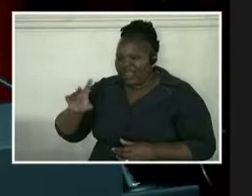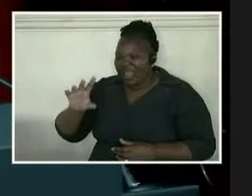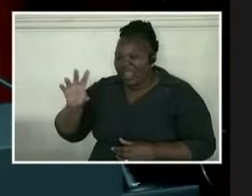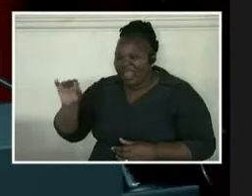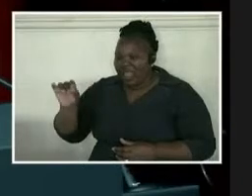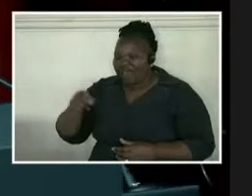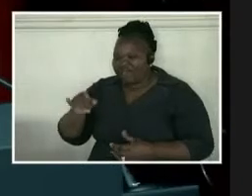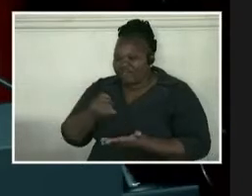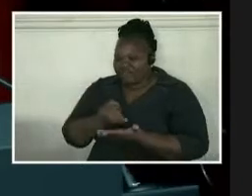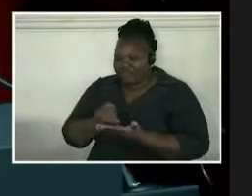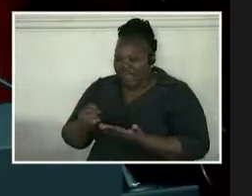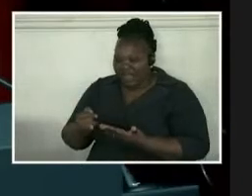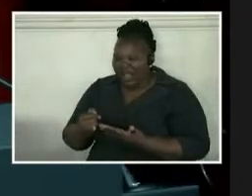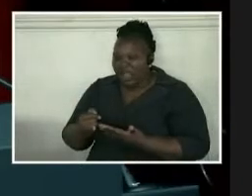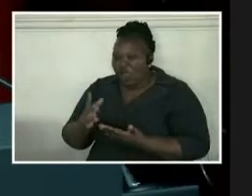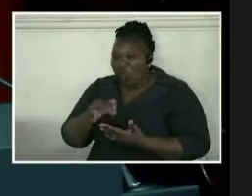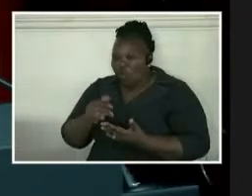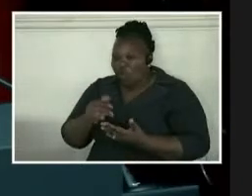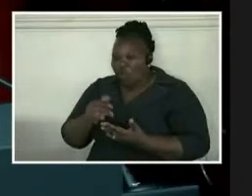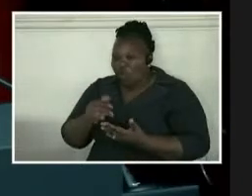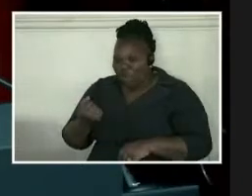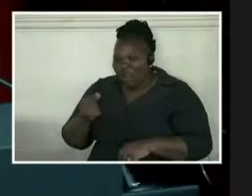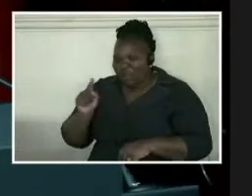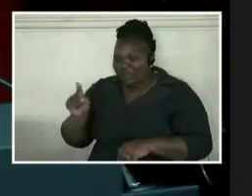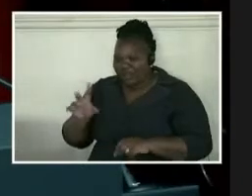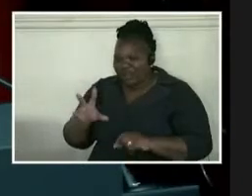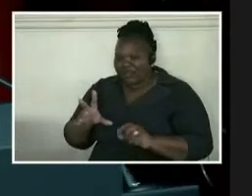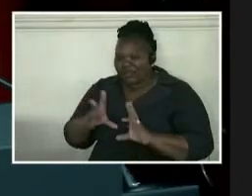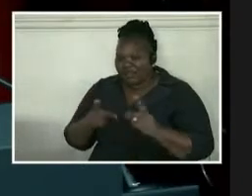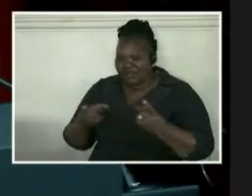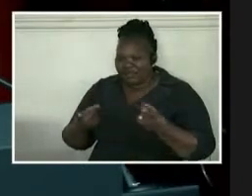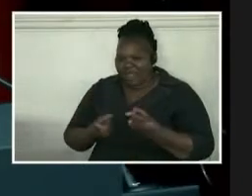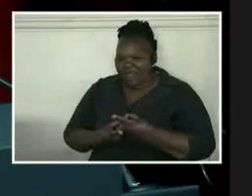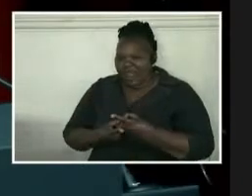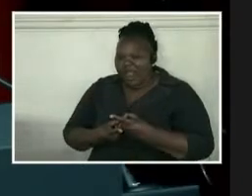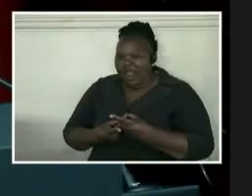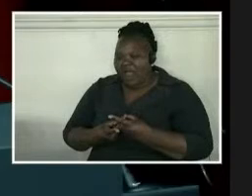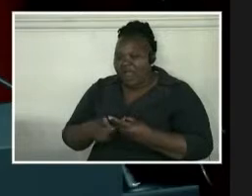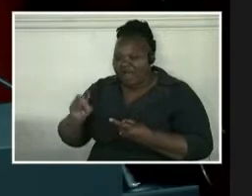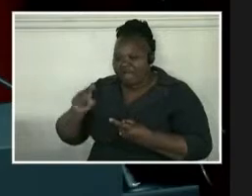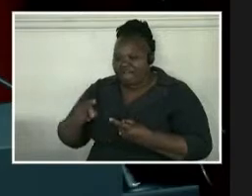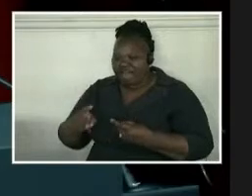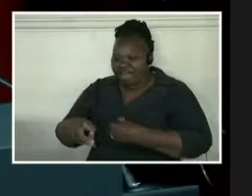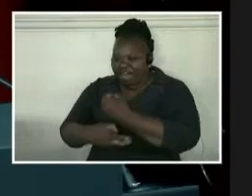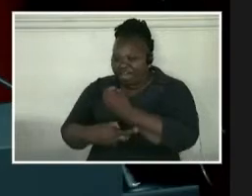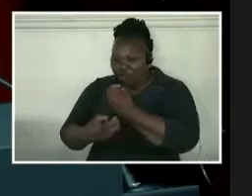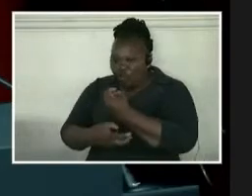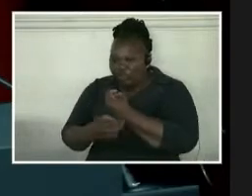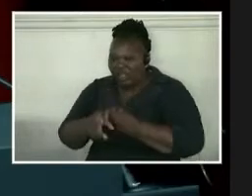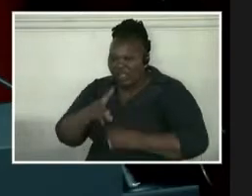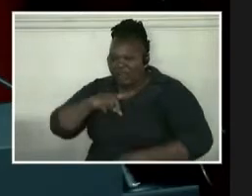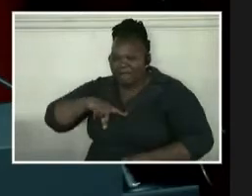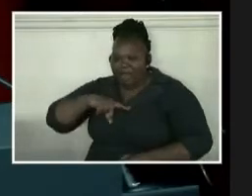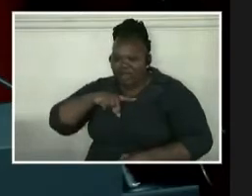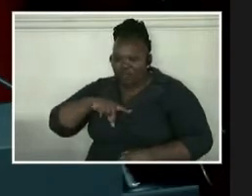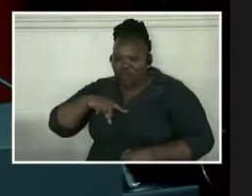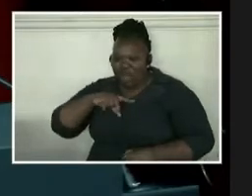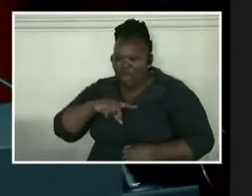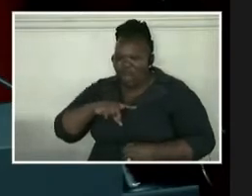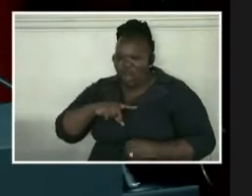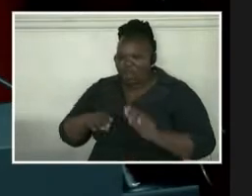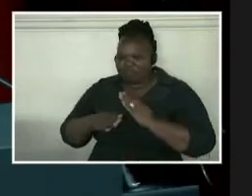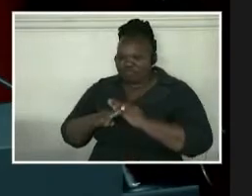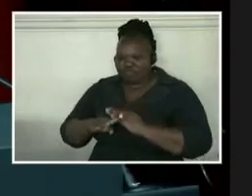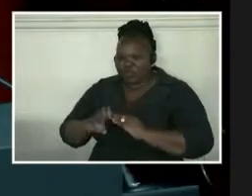individuals after the discovery of further departmental fraud and corruption relating to the procurement of personal protective equipment